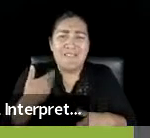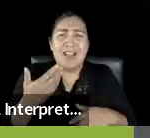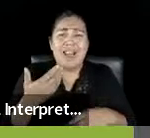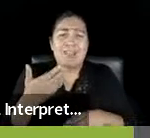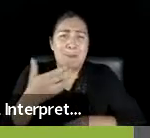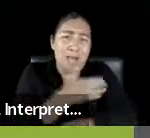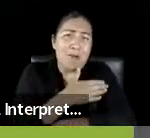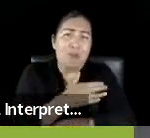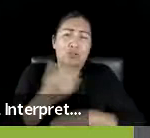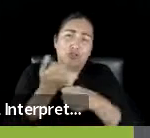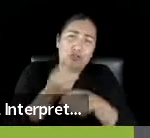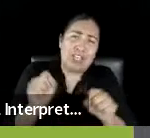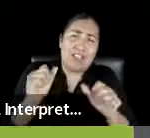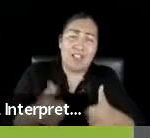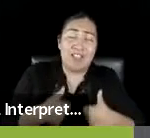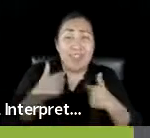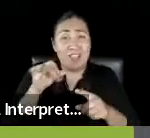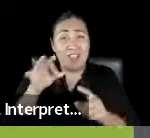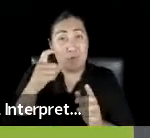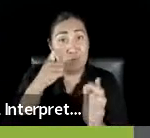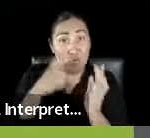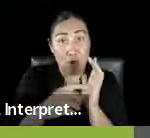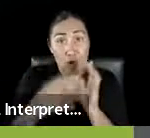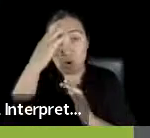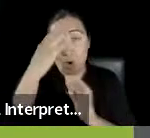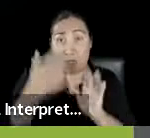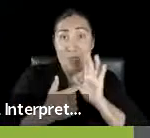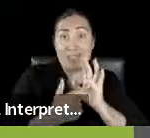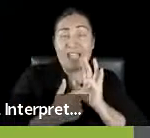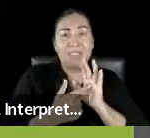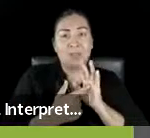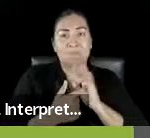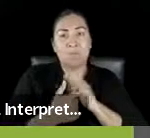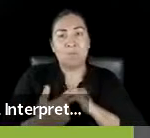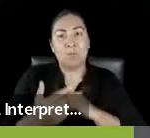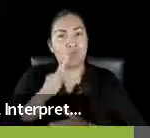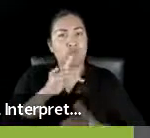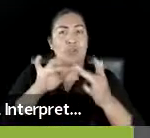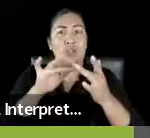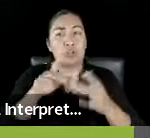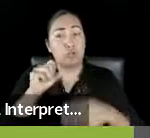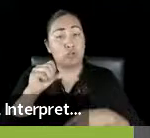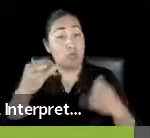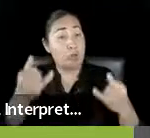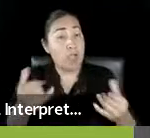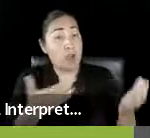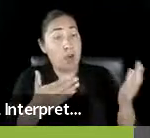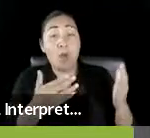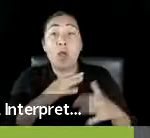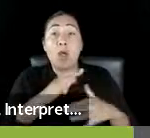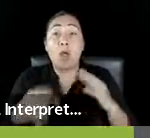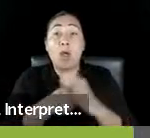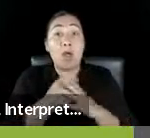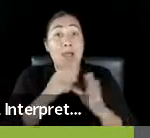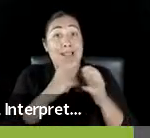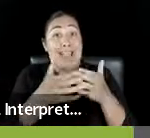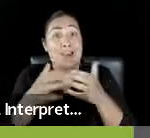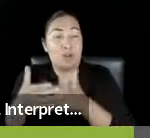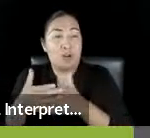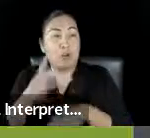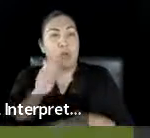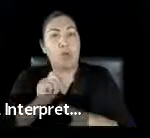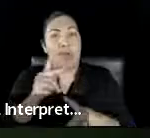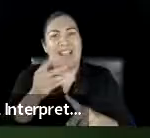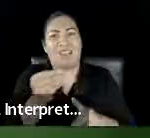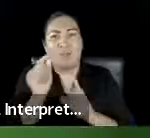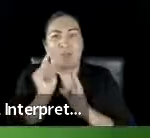signs, find the words, and reach out. So let's begin by viewing all of the statewide finalists in the suicide prevention category, and we'll be back